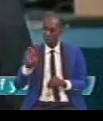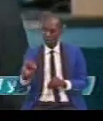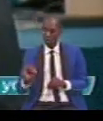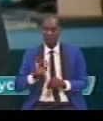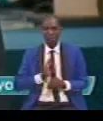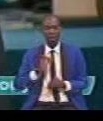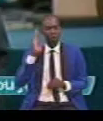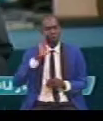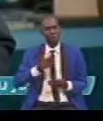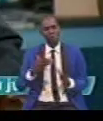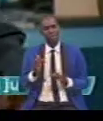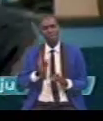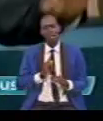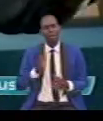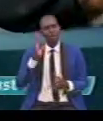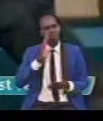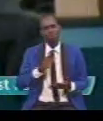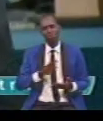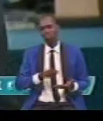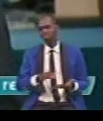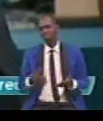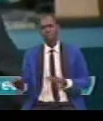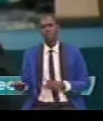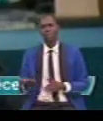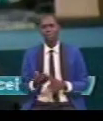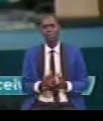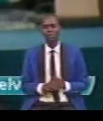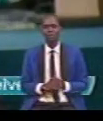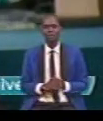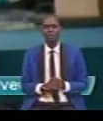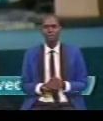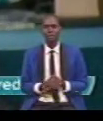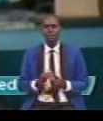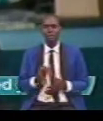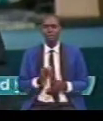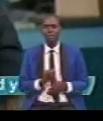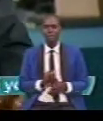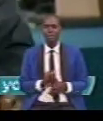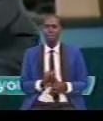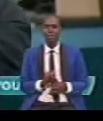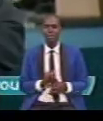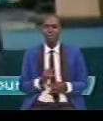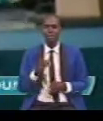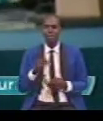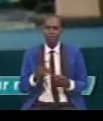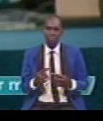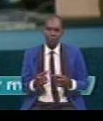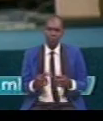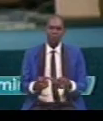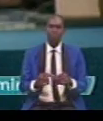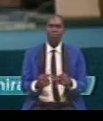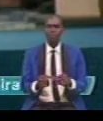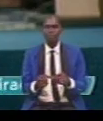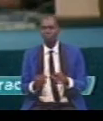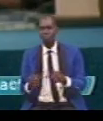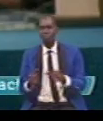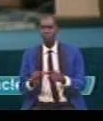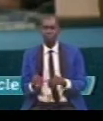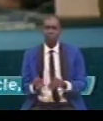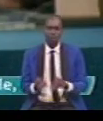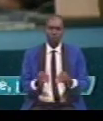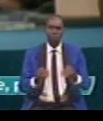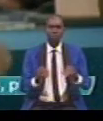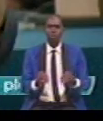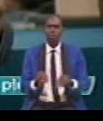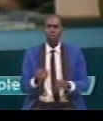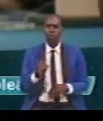this? I've never done it, even in my home. I try this way to move 100